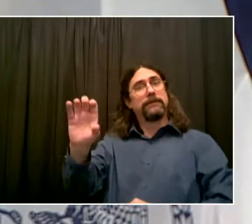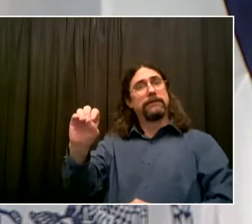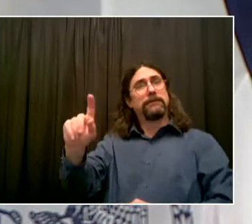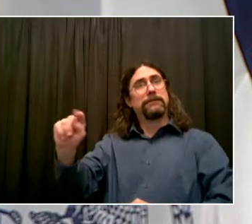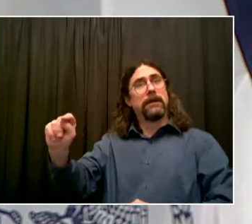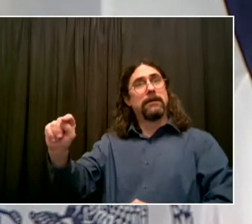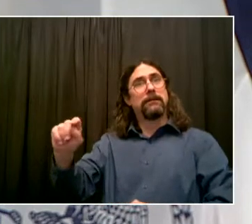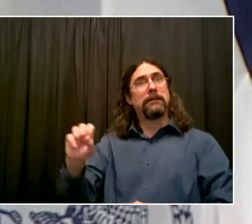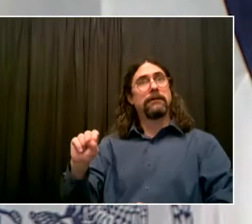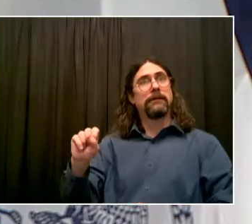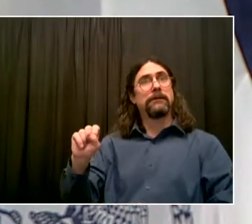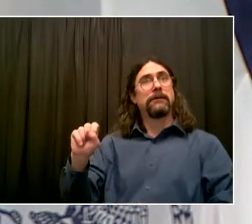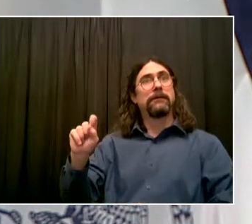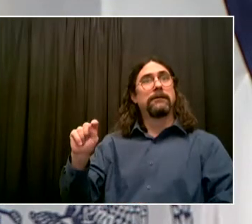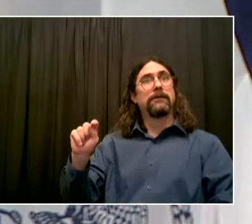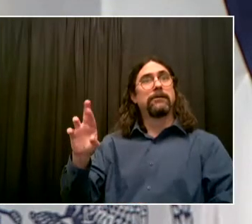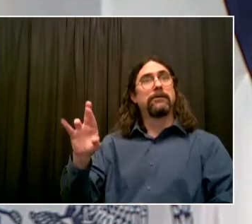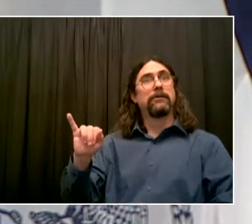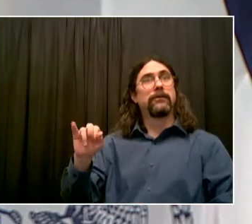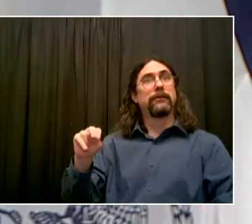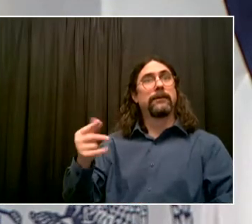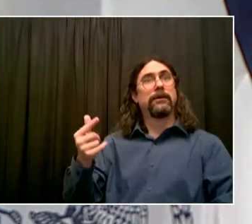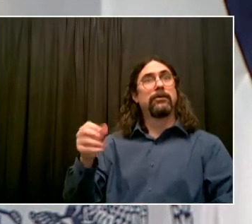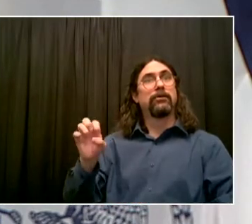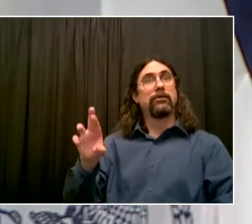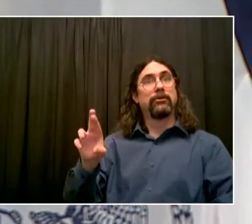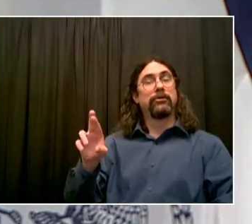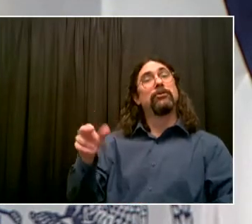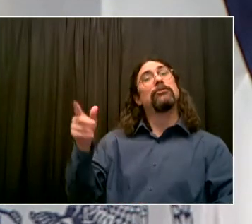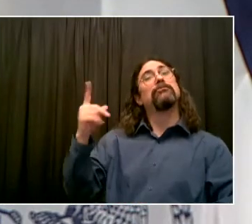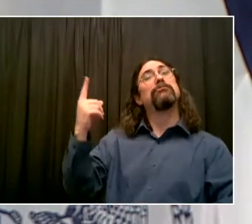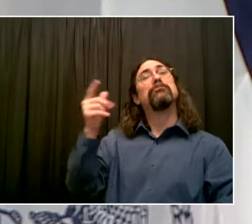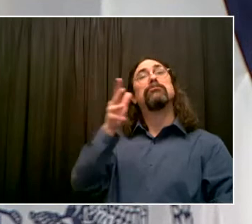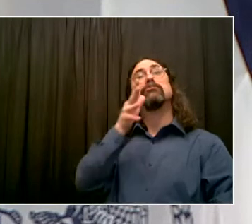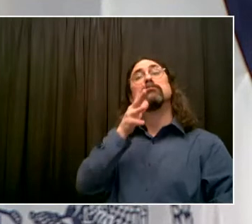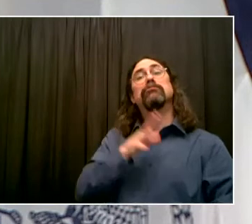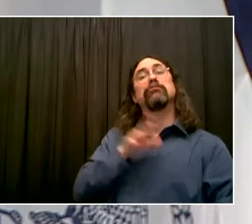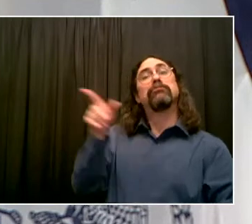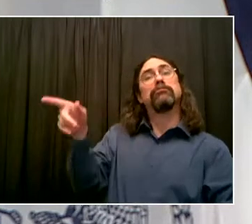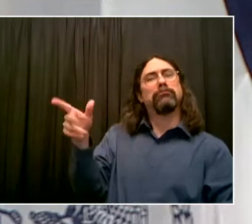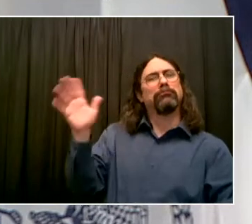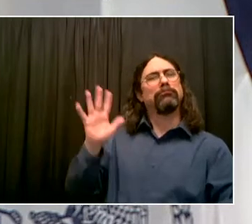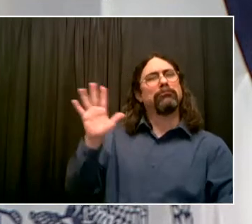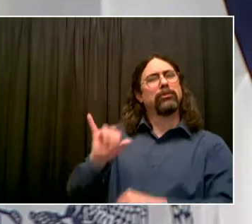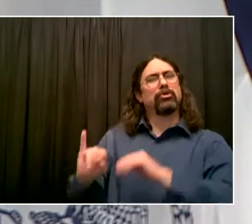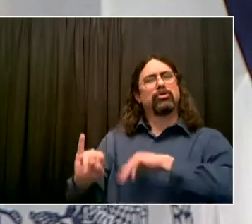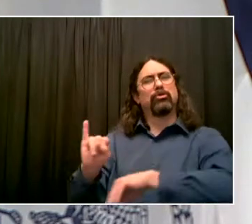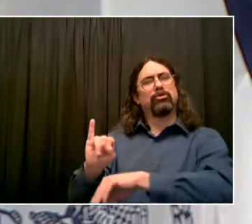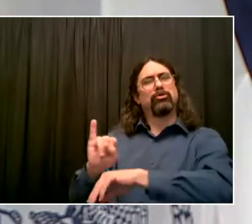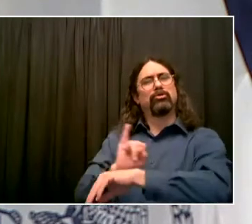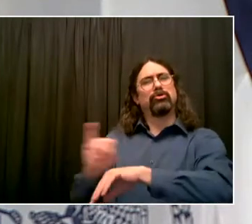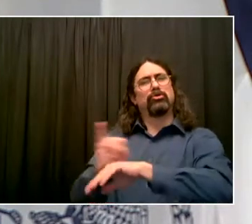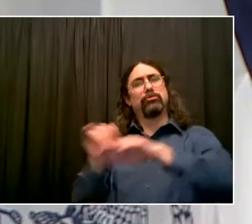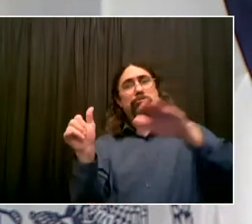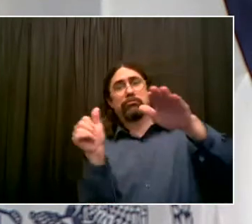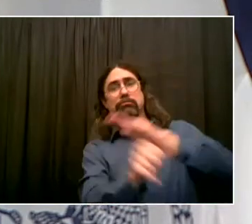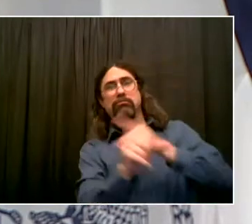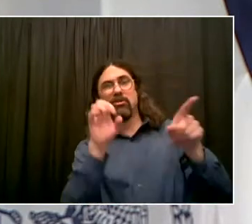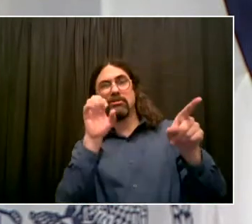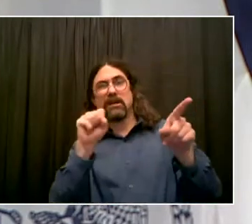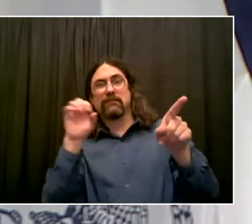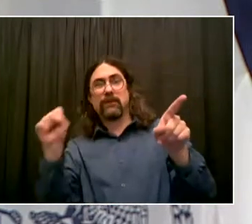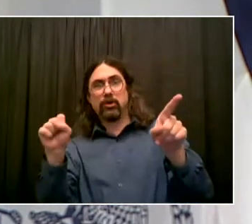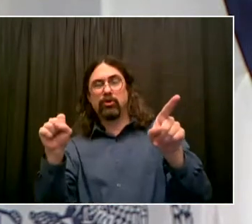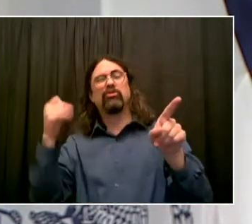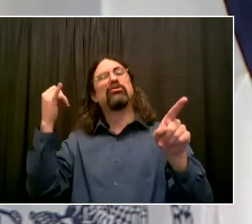sexual harassment. I'm wondering if you've been I've just reaction to it. Yeah, Andrew, look, I've just heard about this. Obviously,